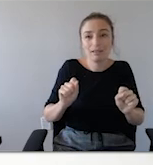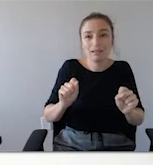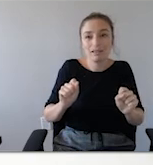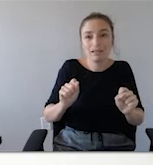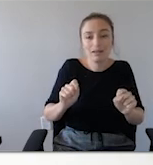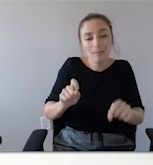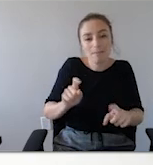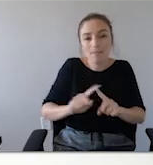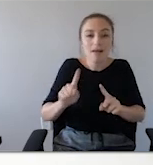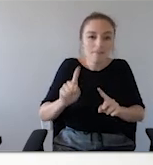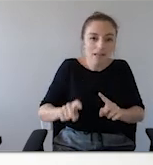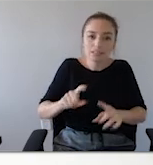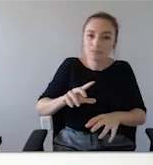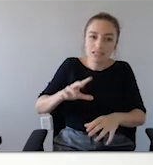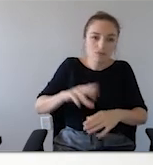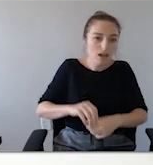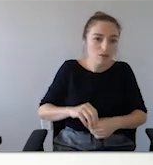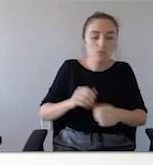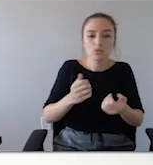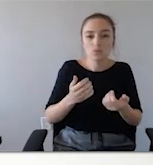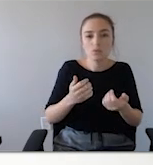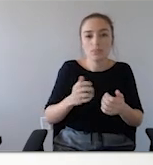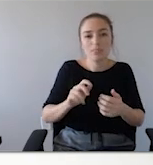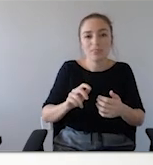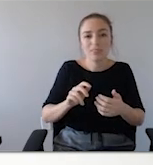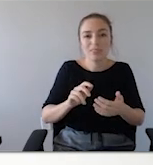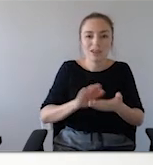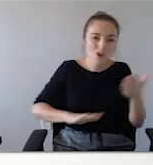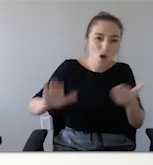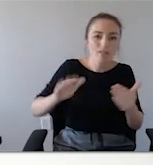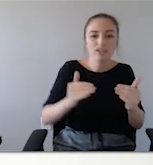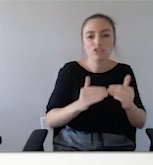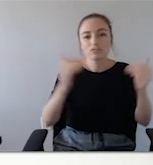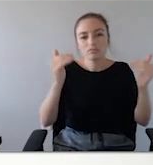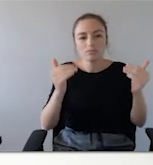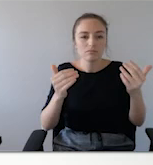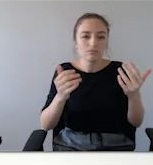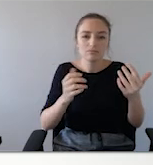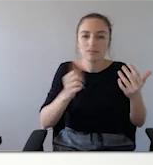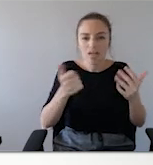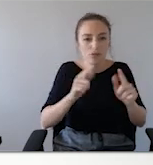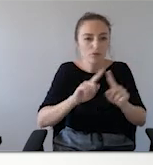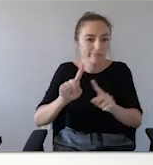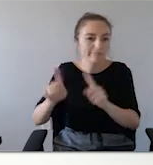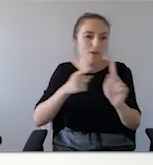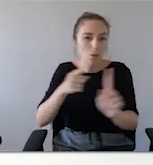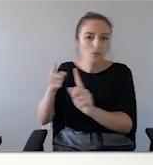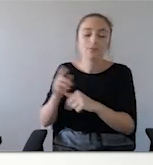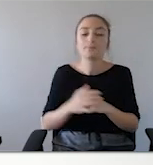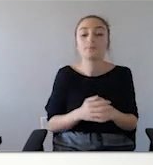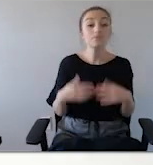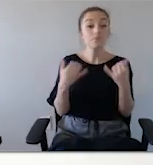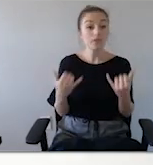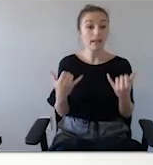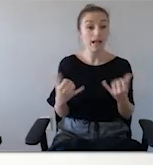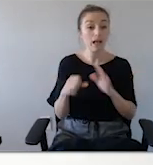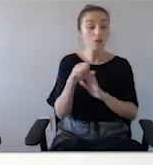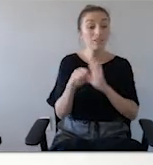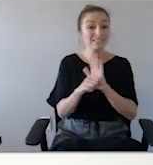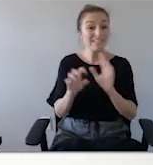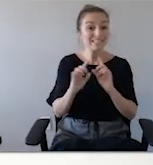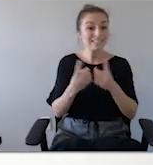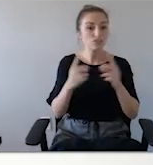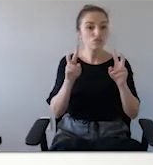and transition and stuff. All right, so state and district assessments, so you guys know, each year you have to determine if